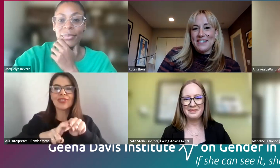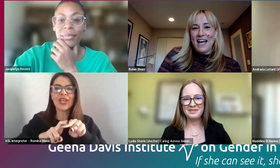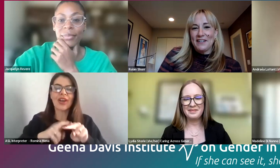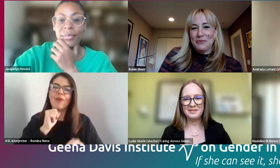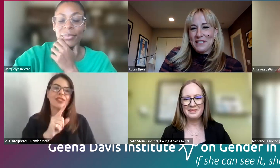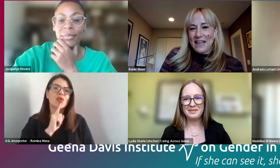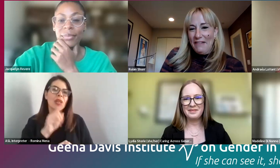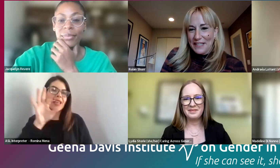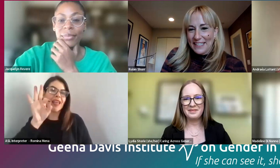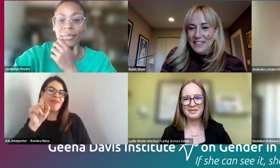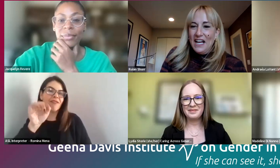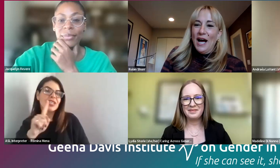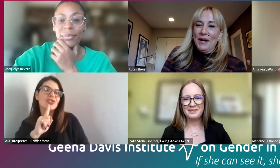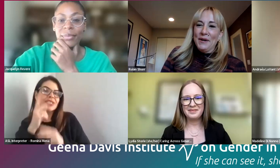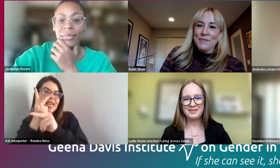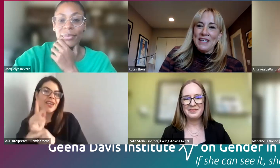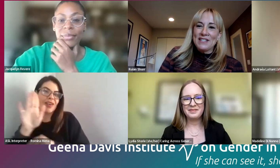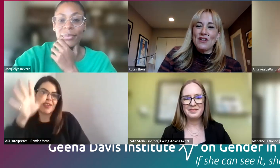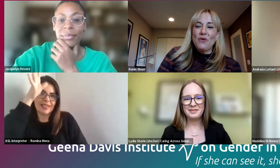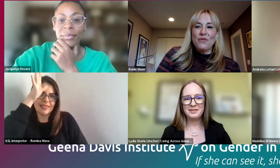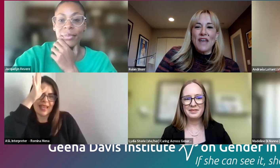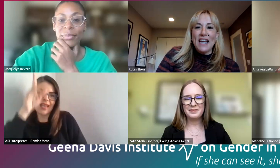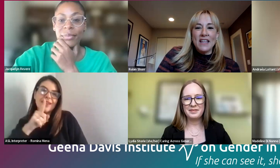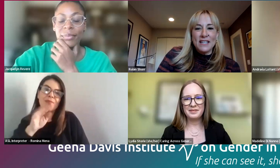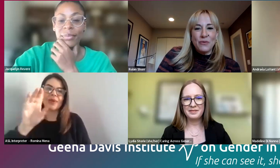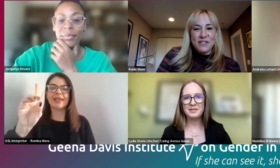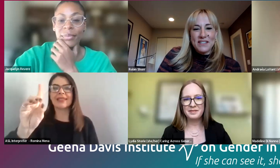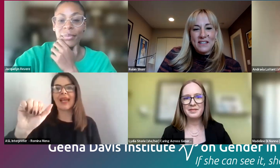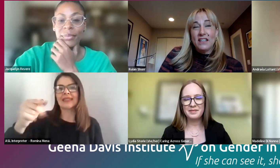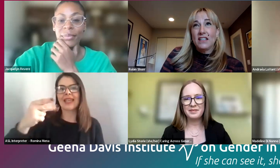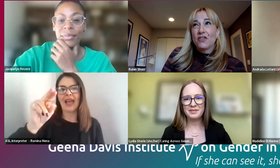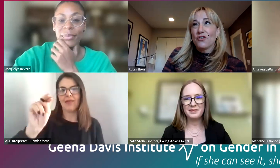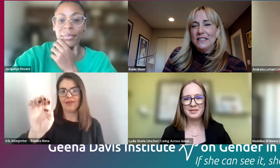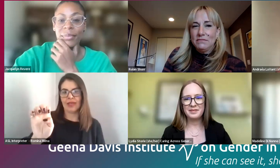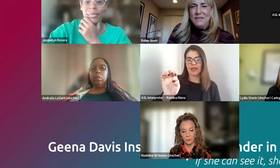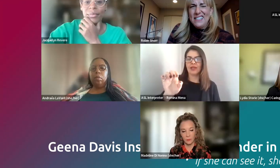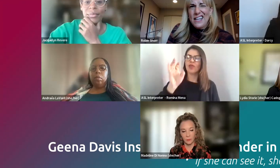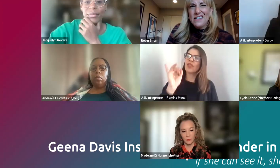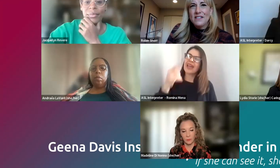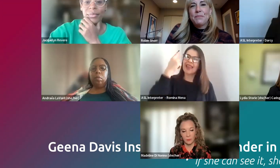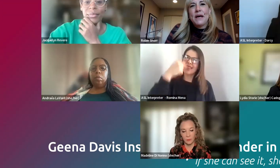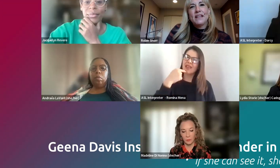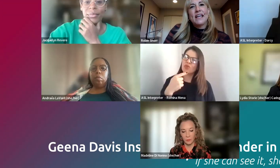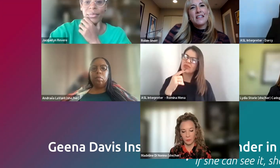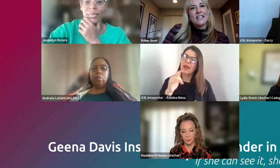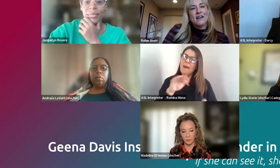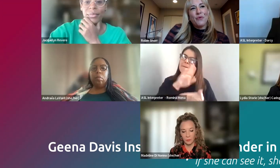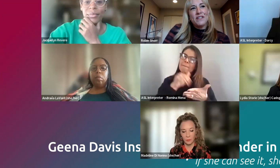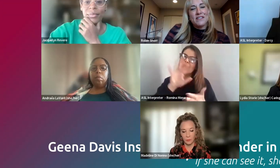care of his dad, it was Daphne. So that I think was early, mid-90s,